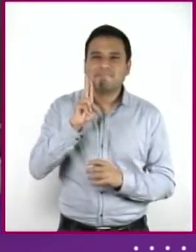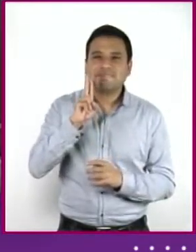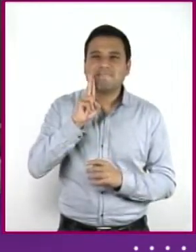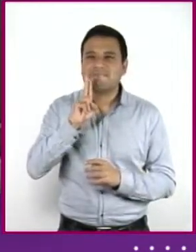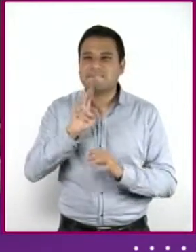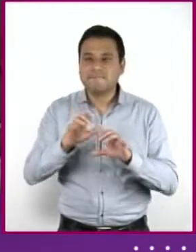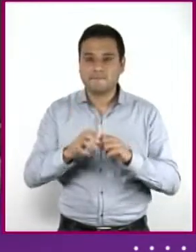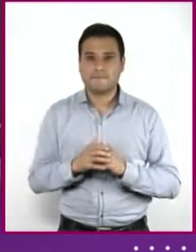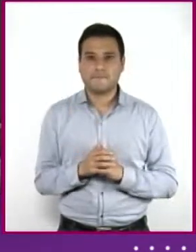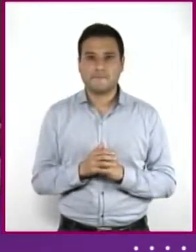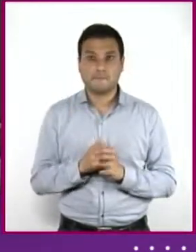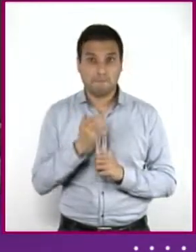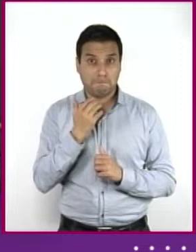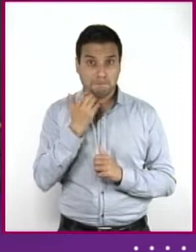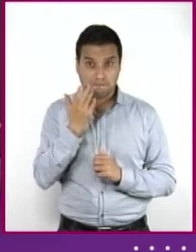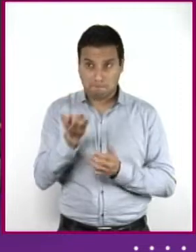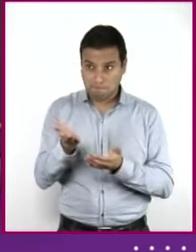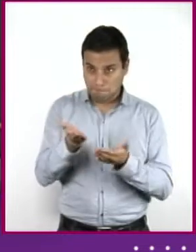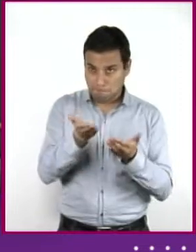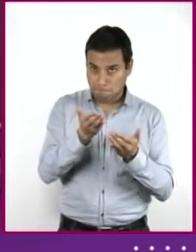Would you like to give it a try?